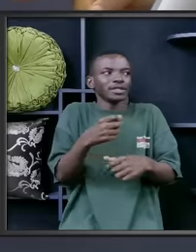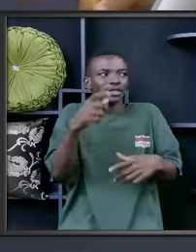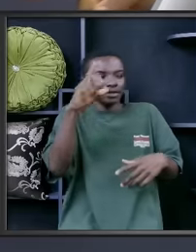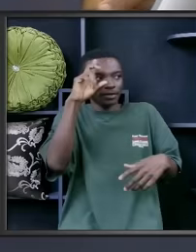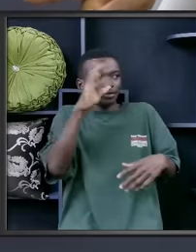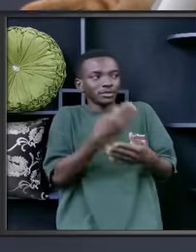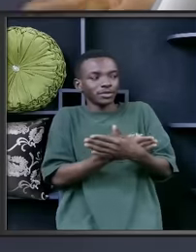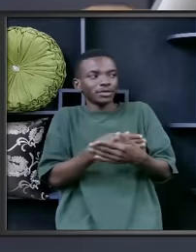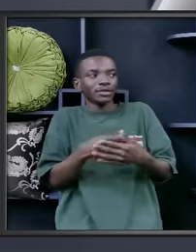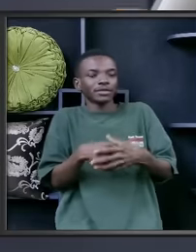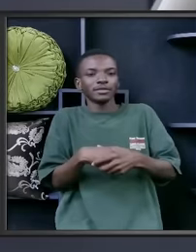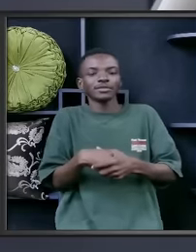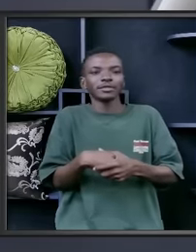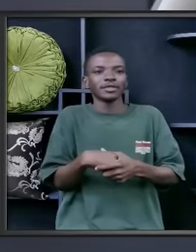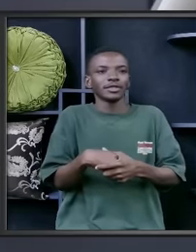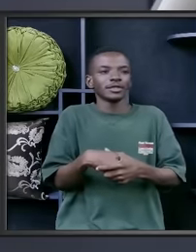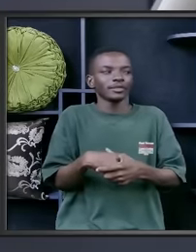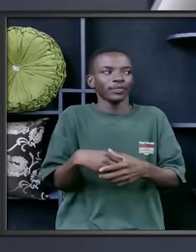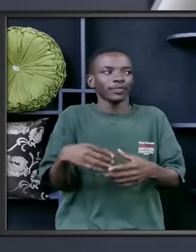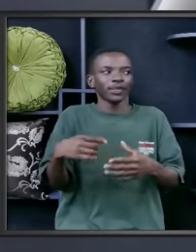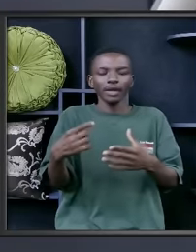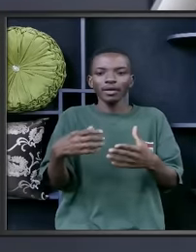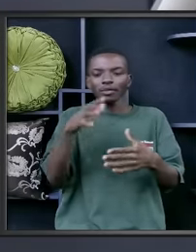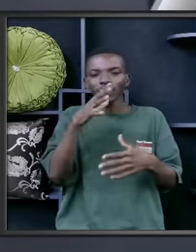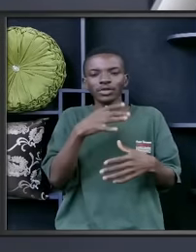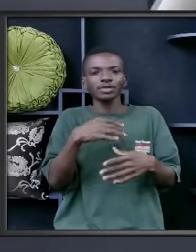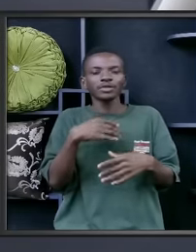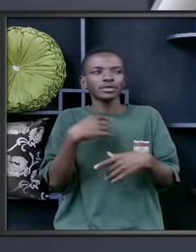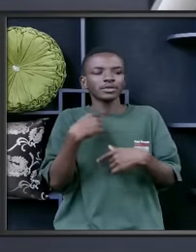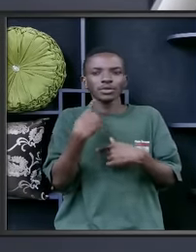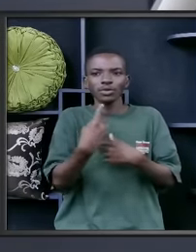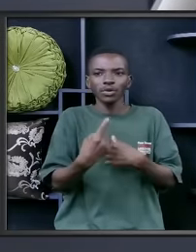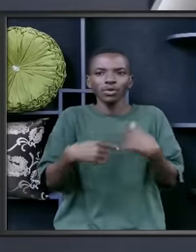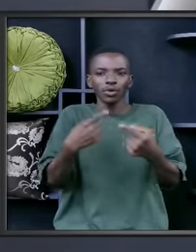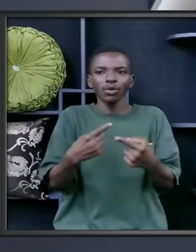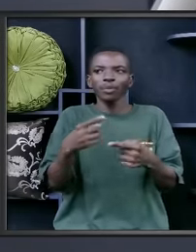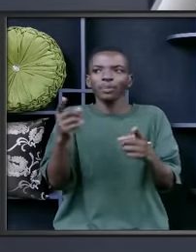the senior brother no day. Now the mother come to say, make we go meet